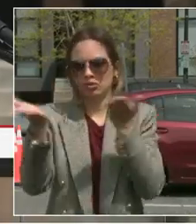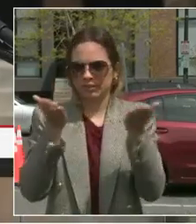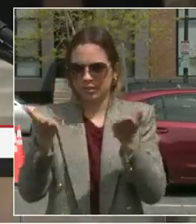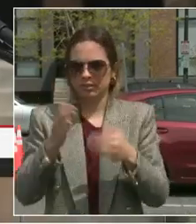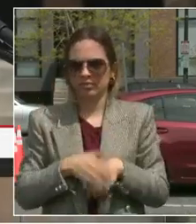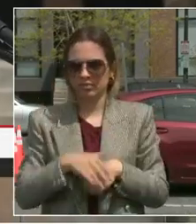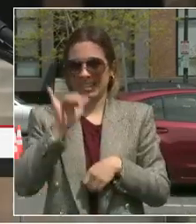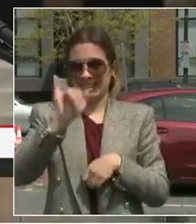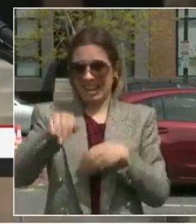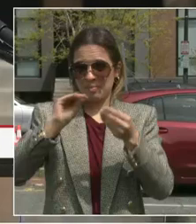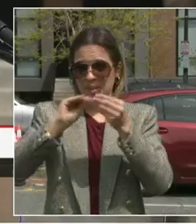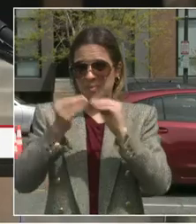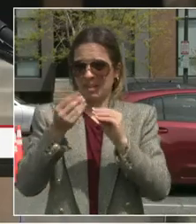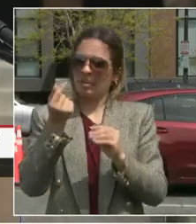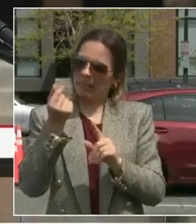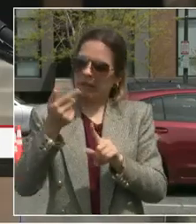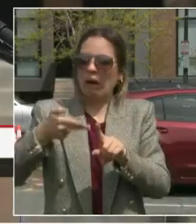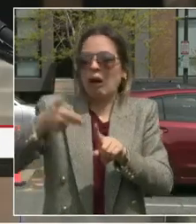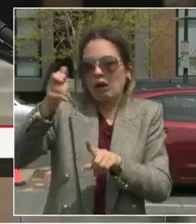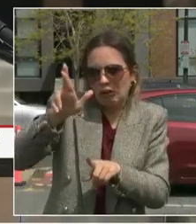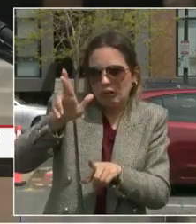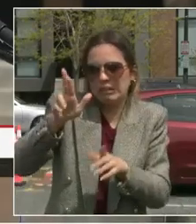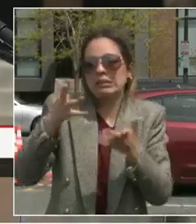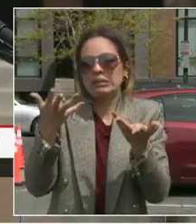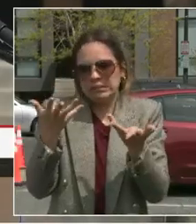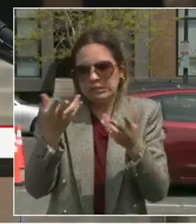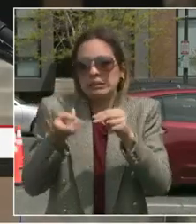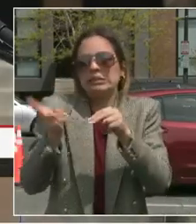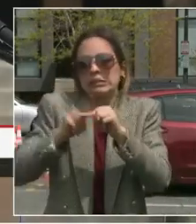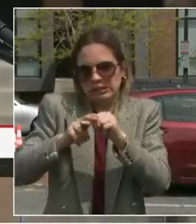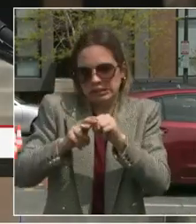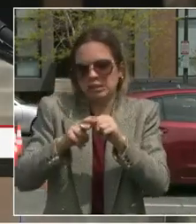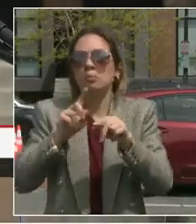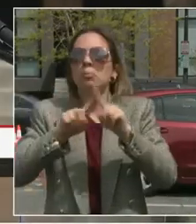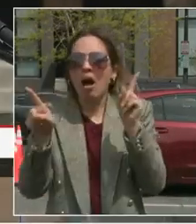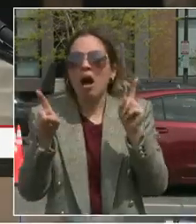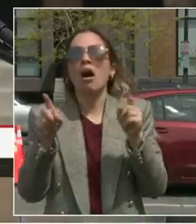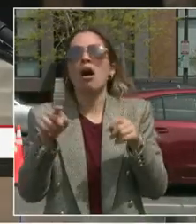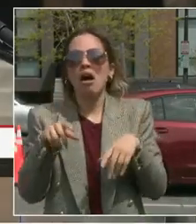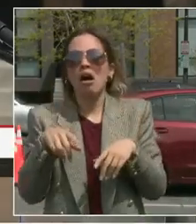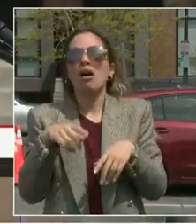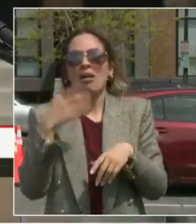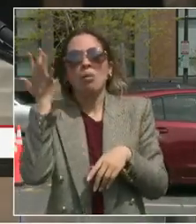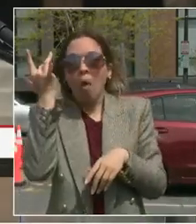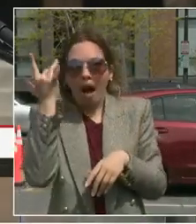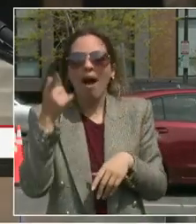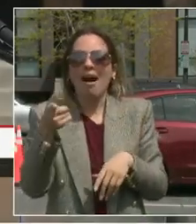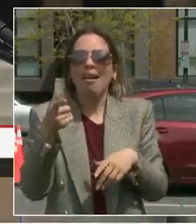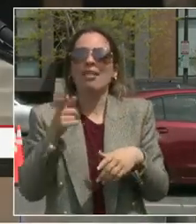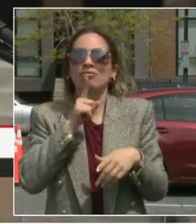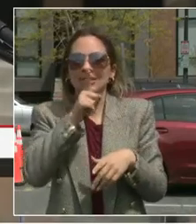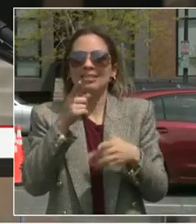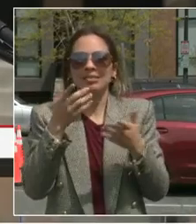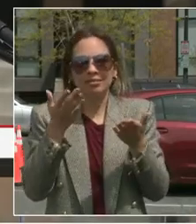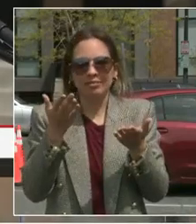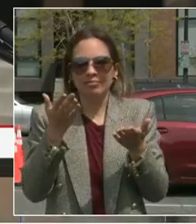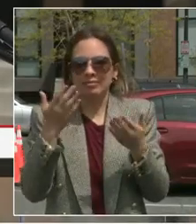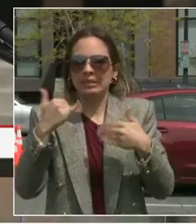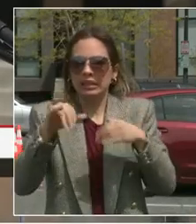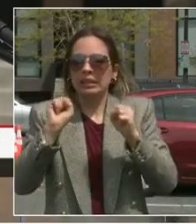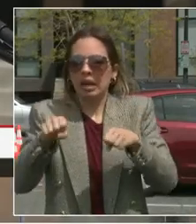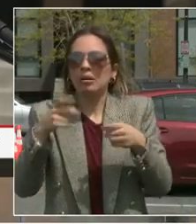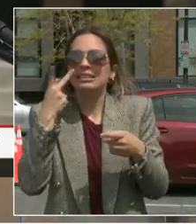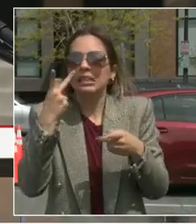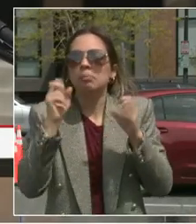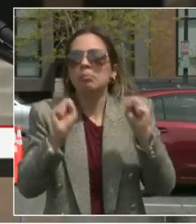is higher, an 8% increase, it also is likely due to the increase in our services and our ability to see